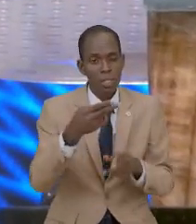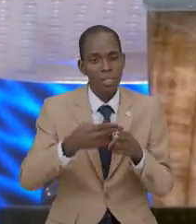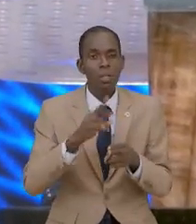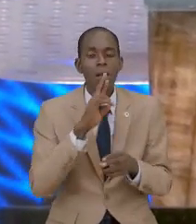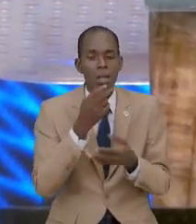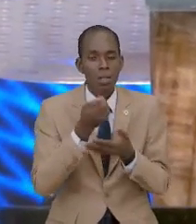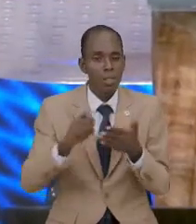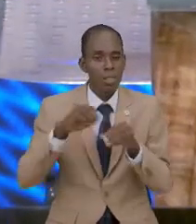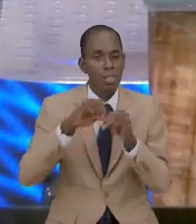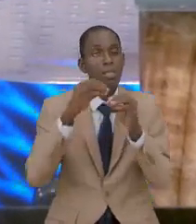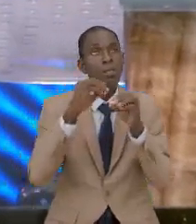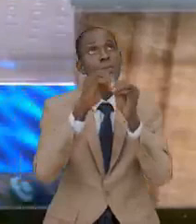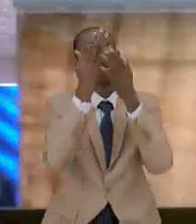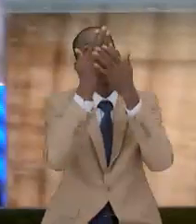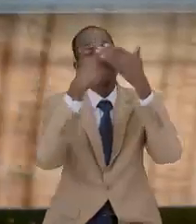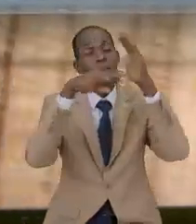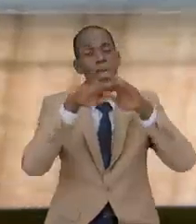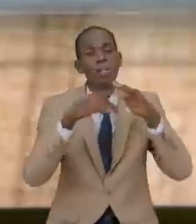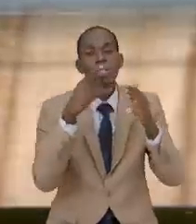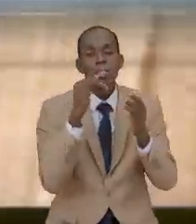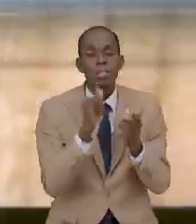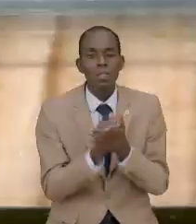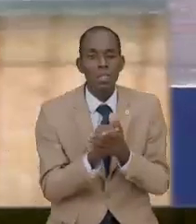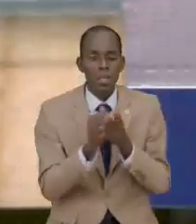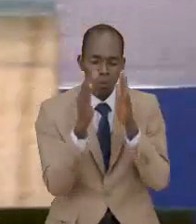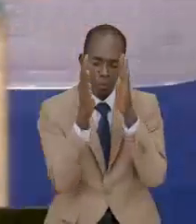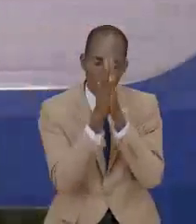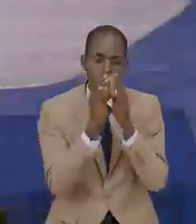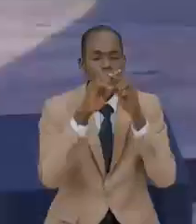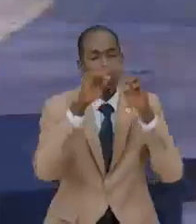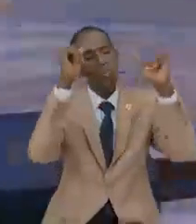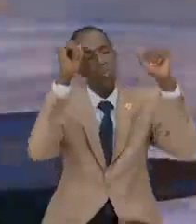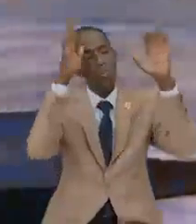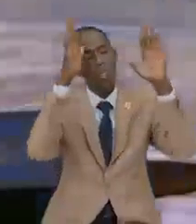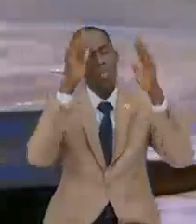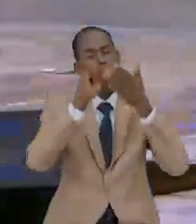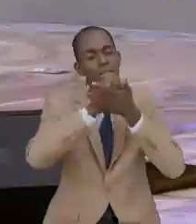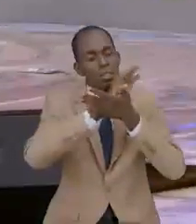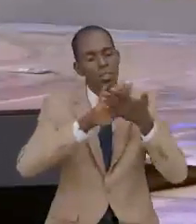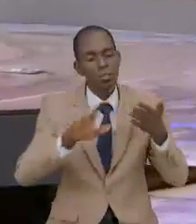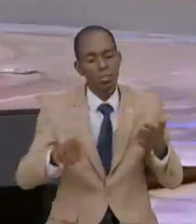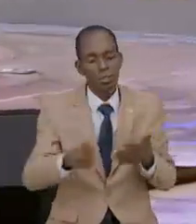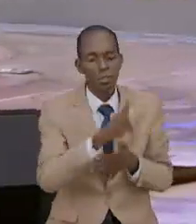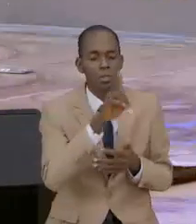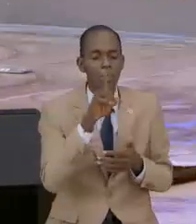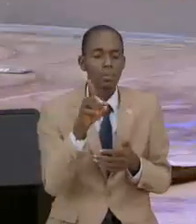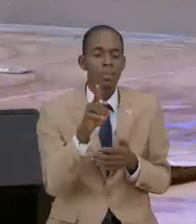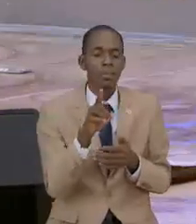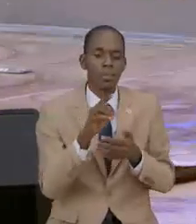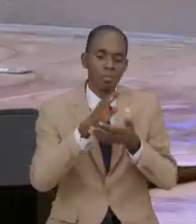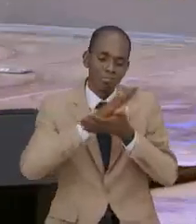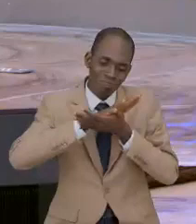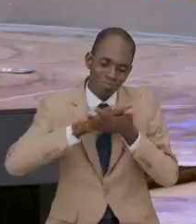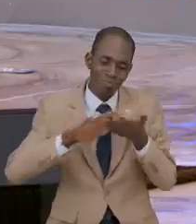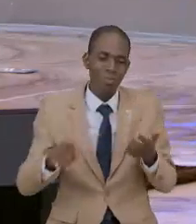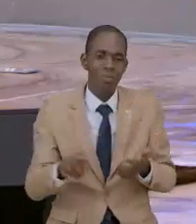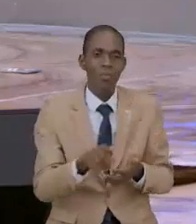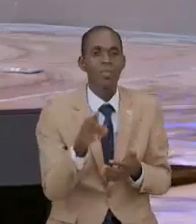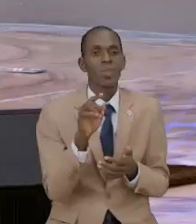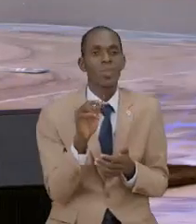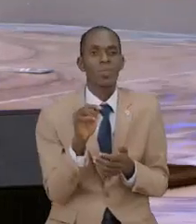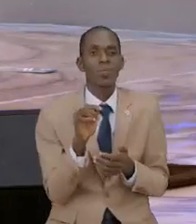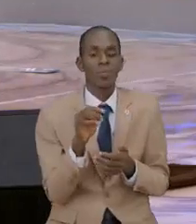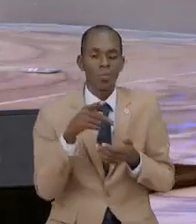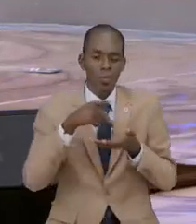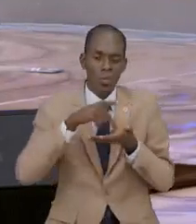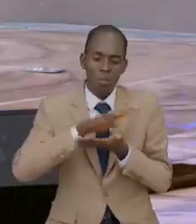in heaven, he now prayed and he said, Father, sanctify them, cleanse them,